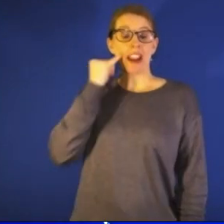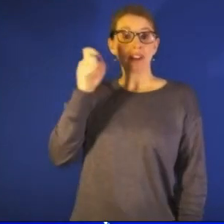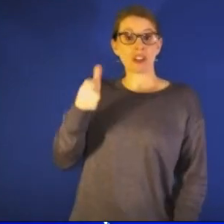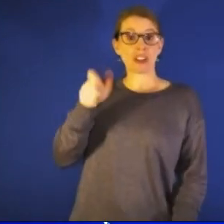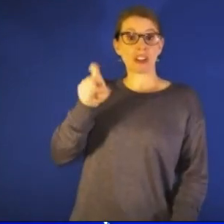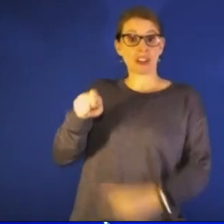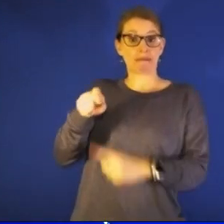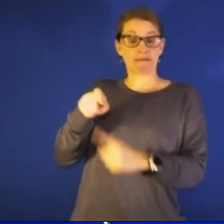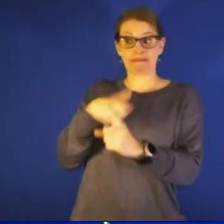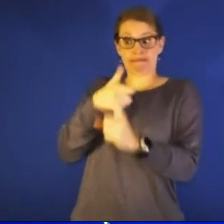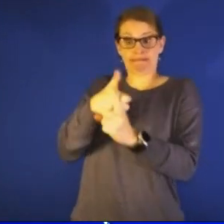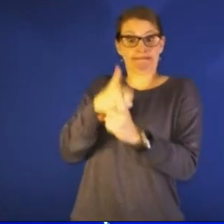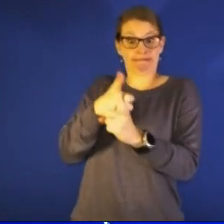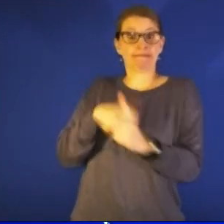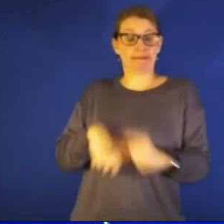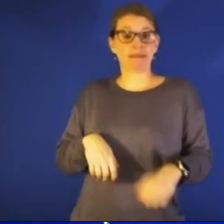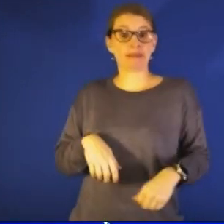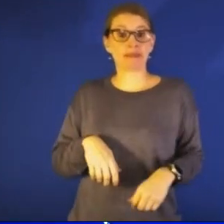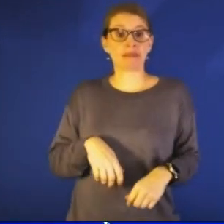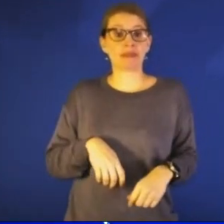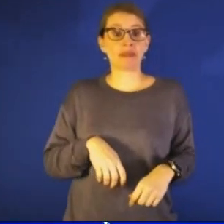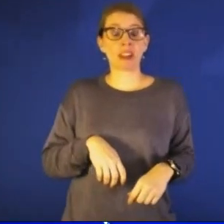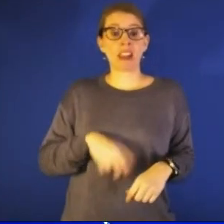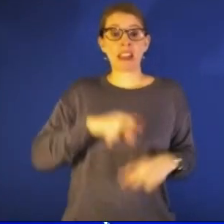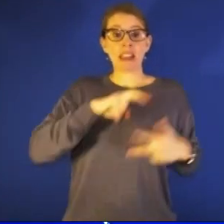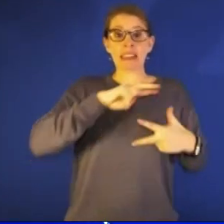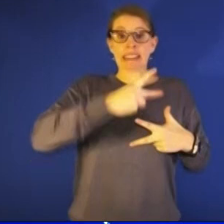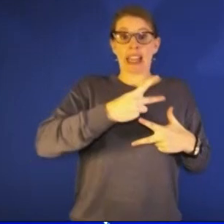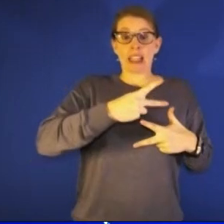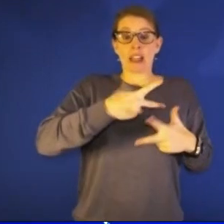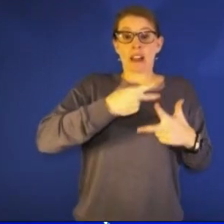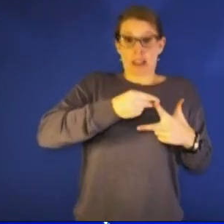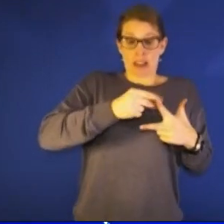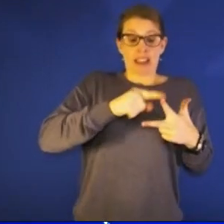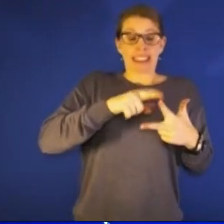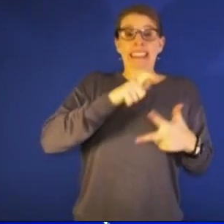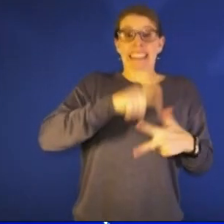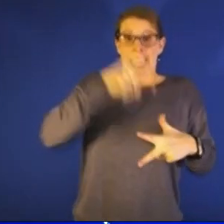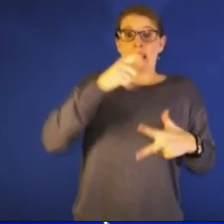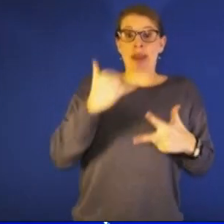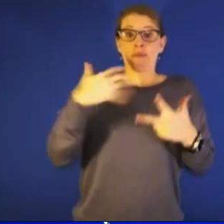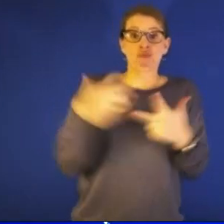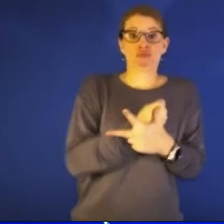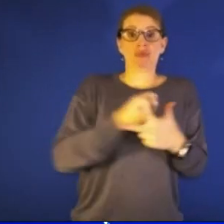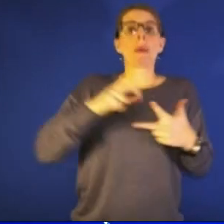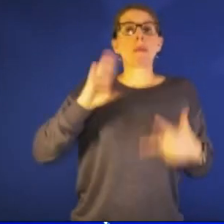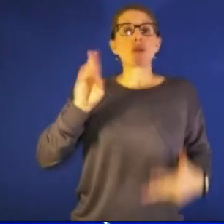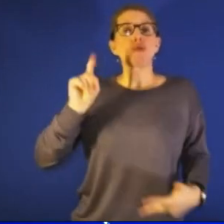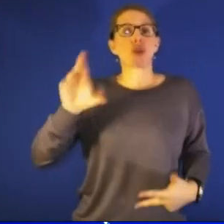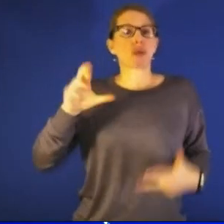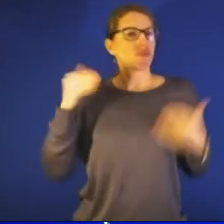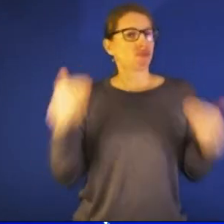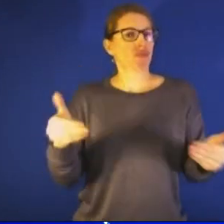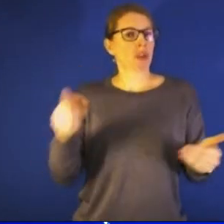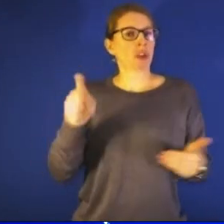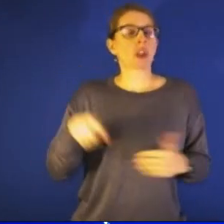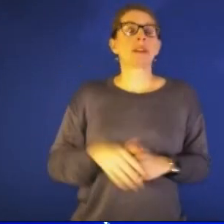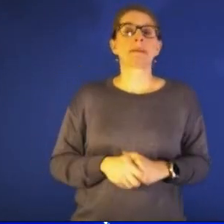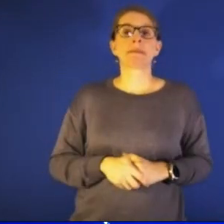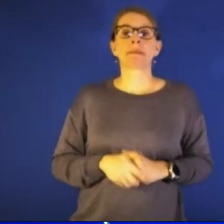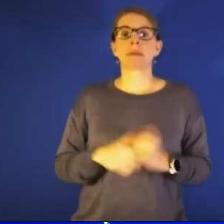and you are time out from your second dose. These things do work. We have good validated